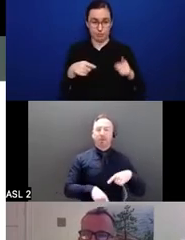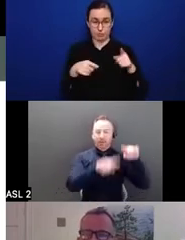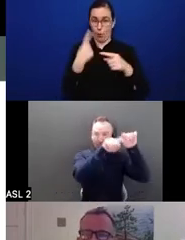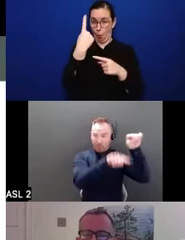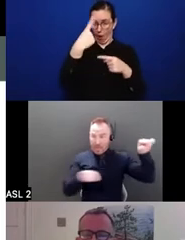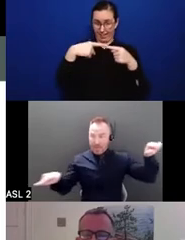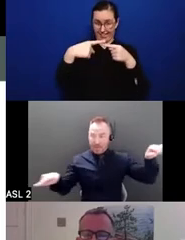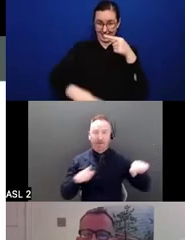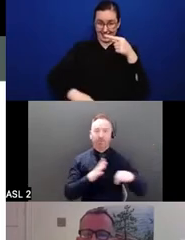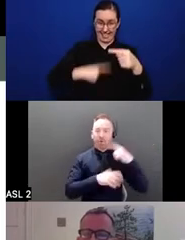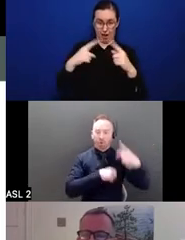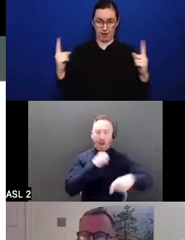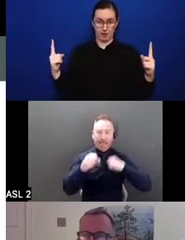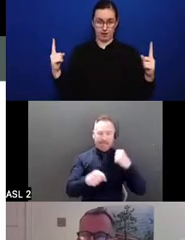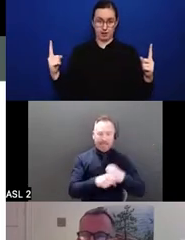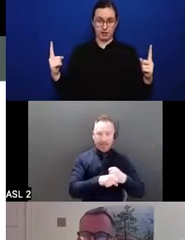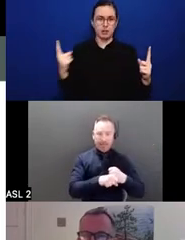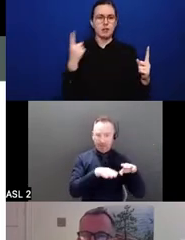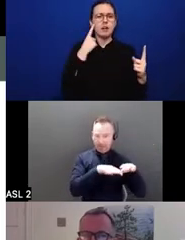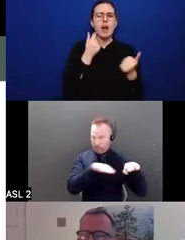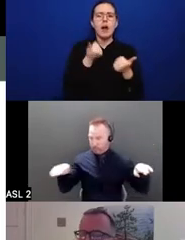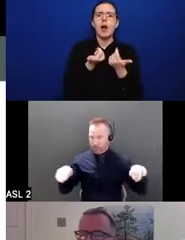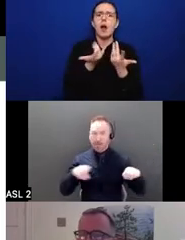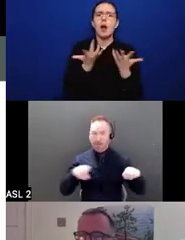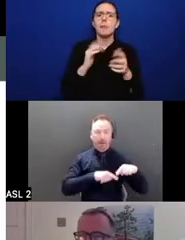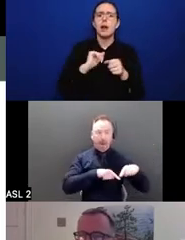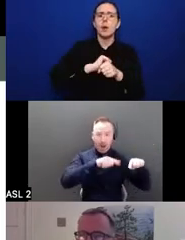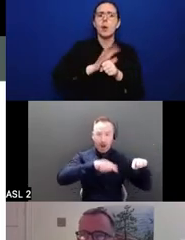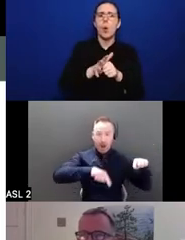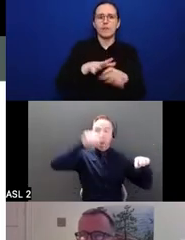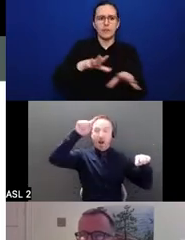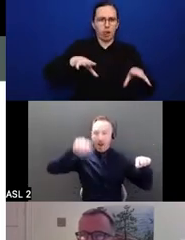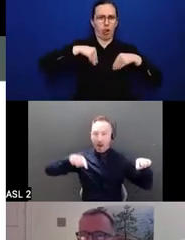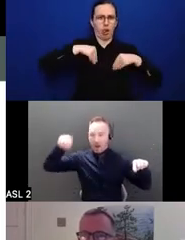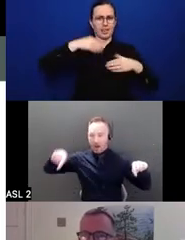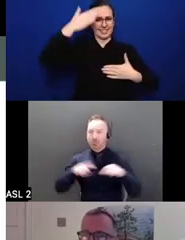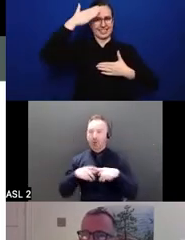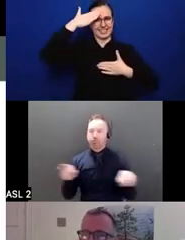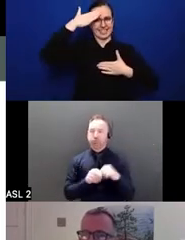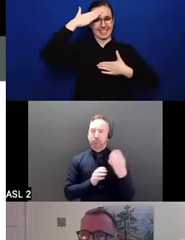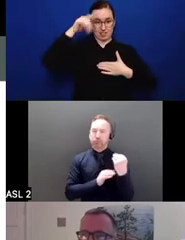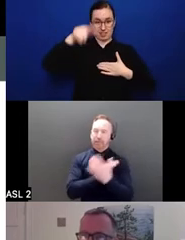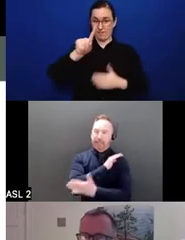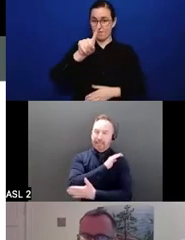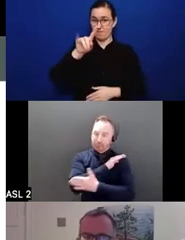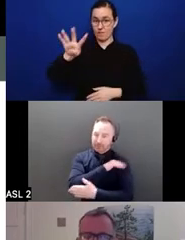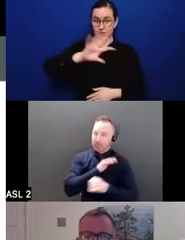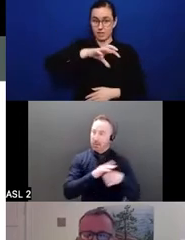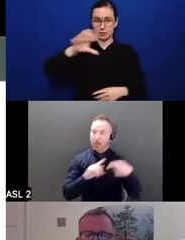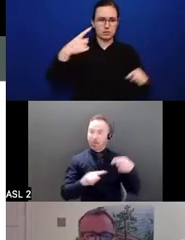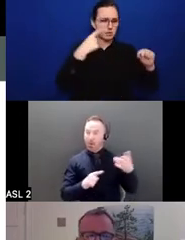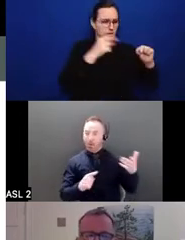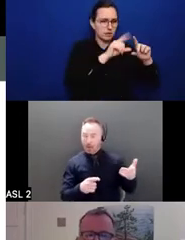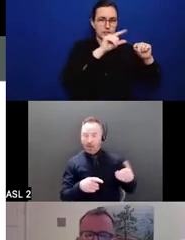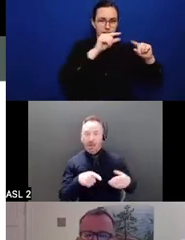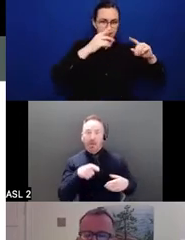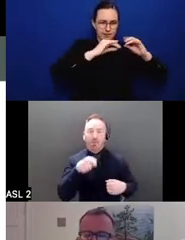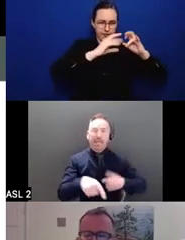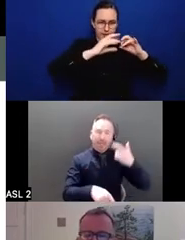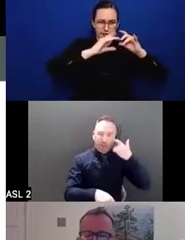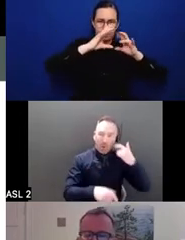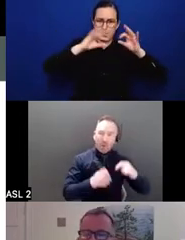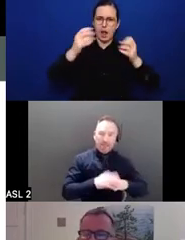of COVID-19 for the 14 countries. The main message is that we see different points and peaks for